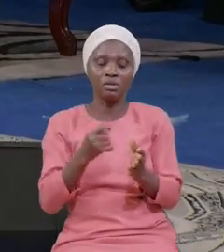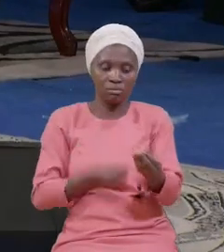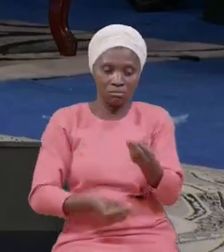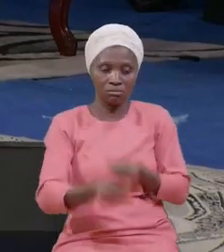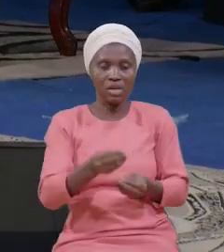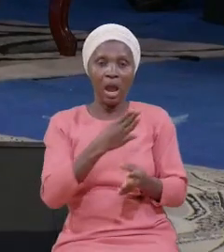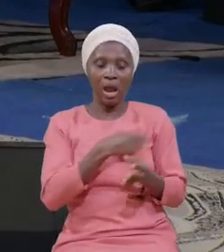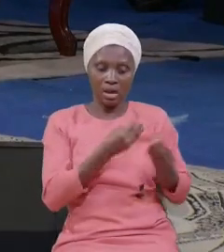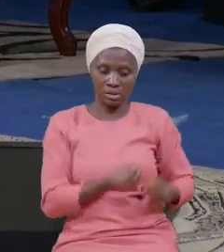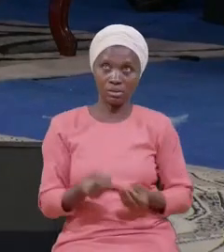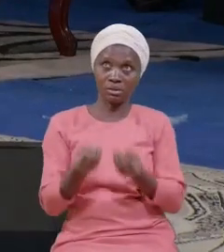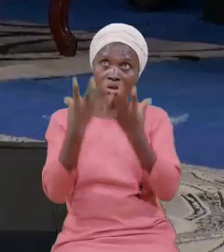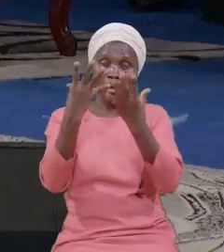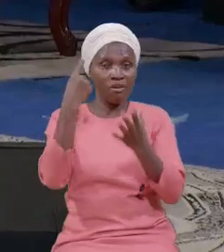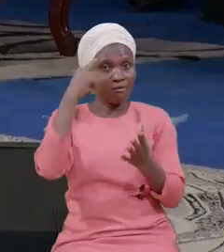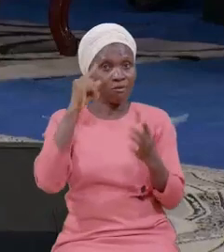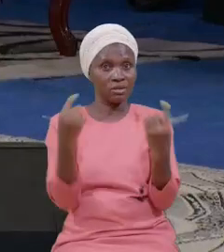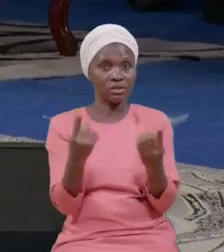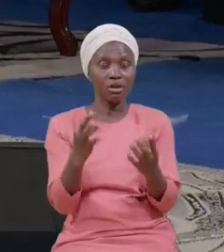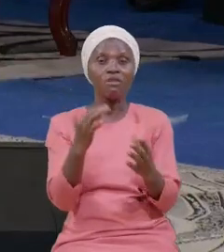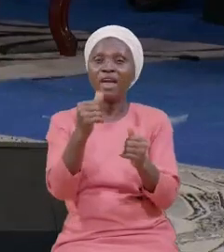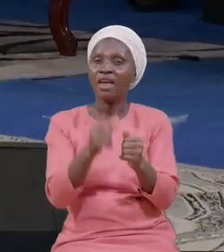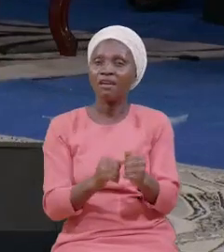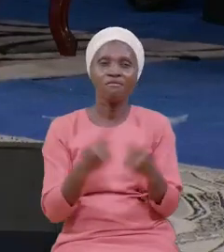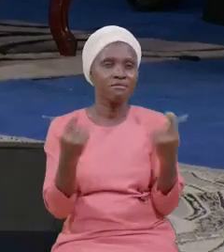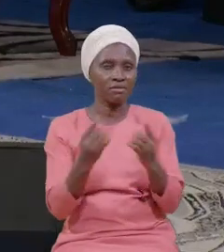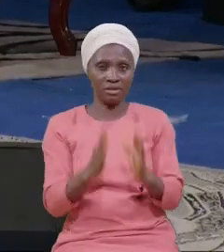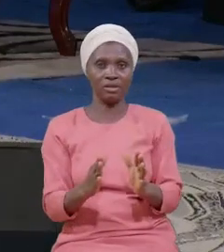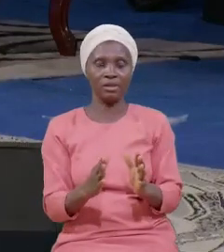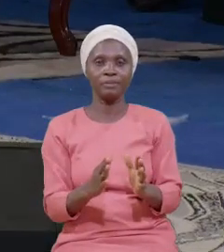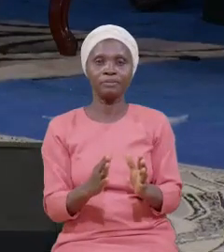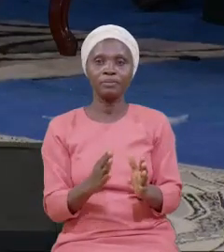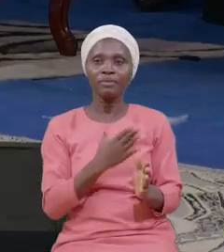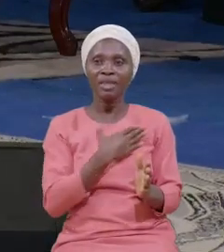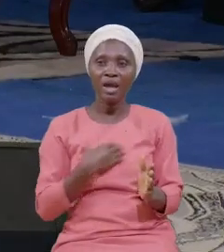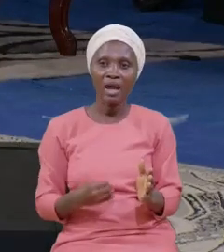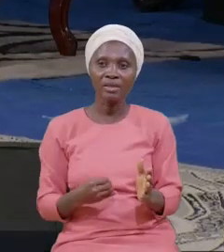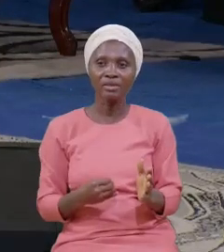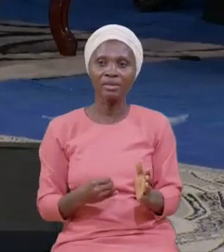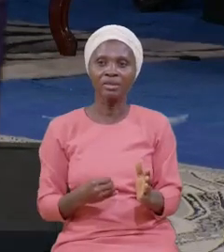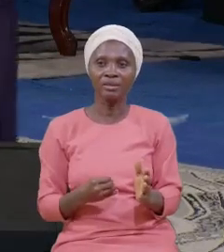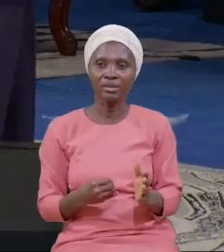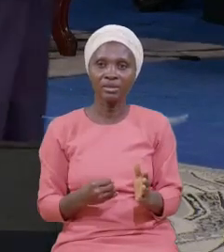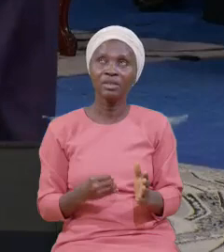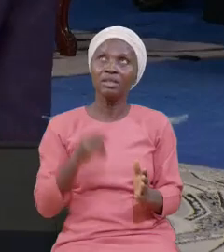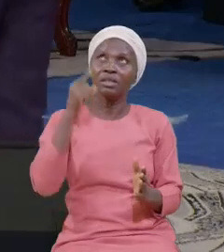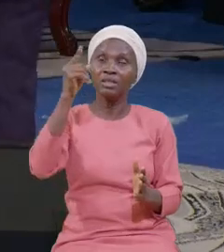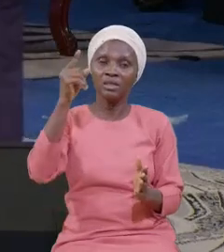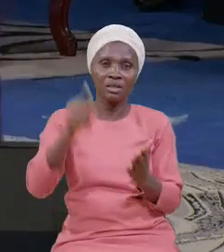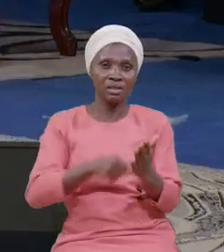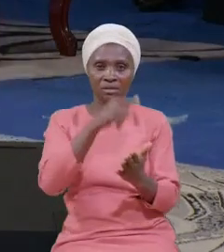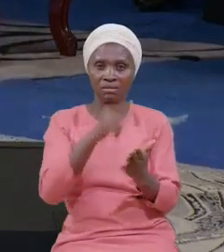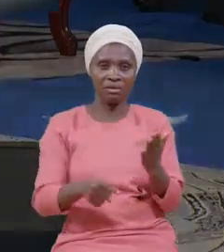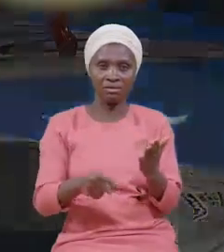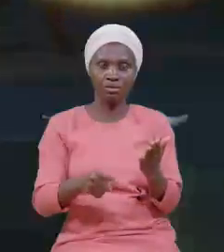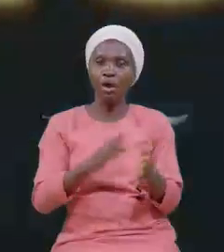the sin of every sinner. And he cancels every other sacrifice, because